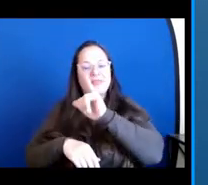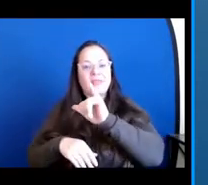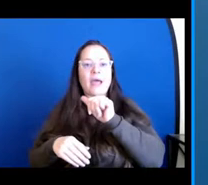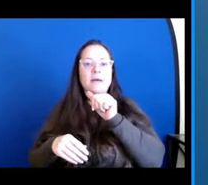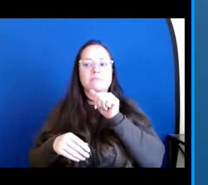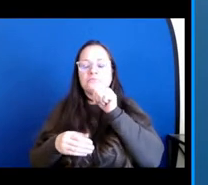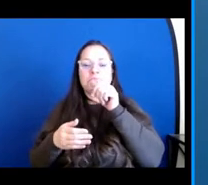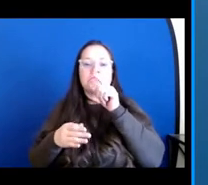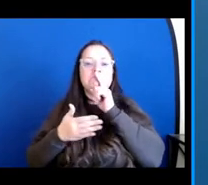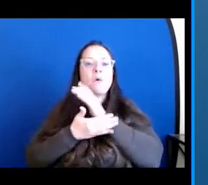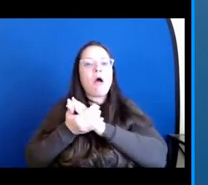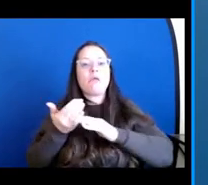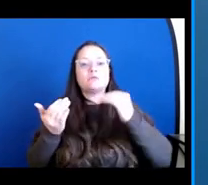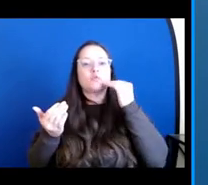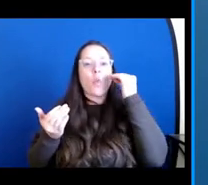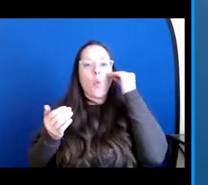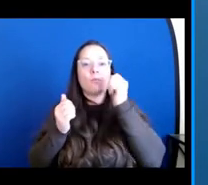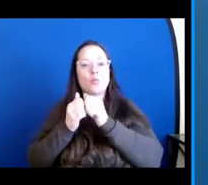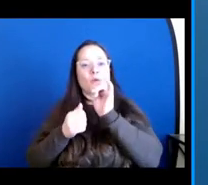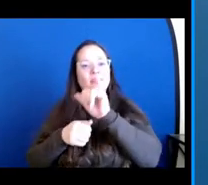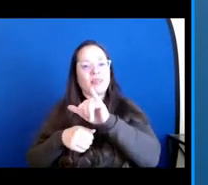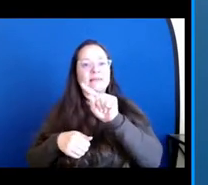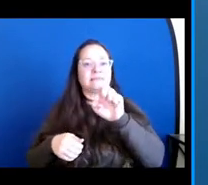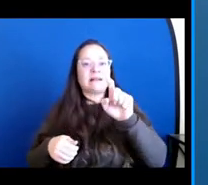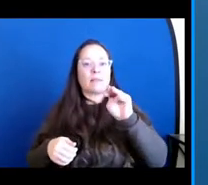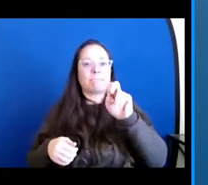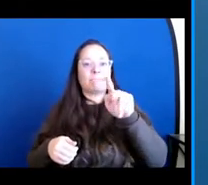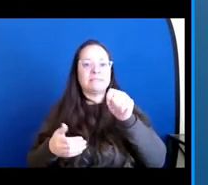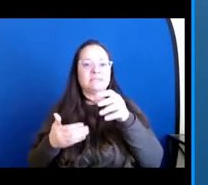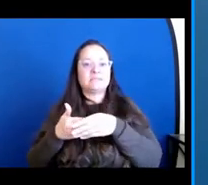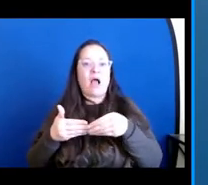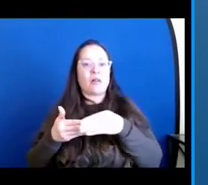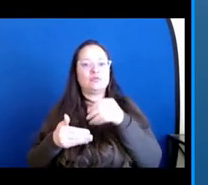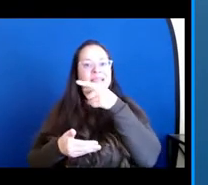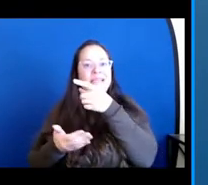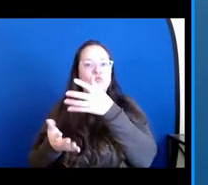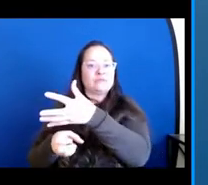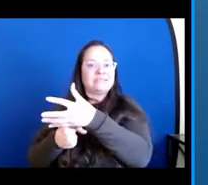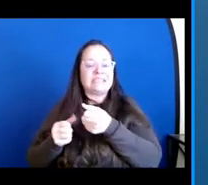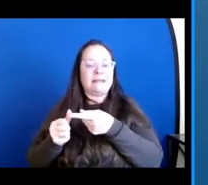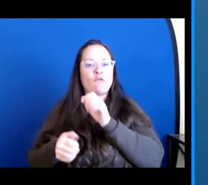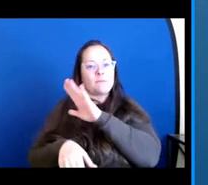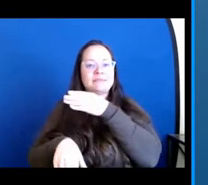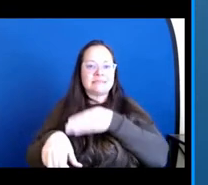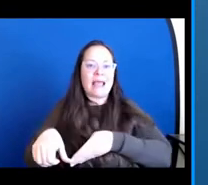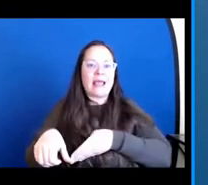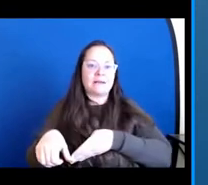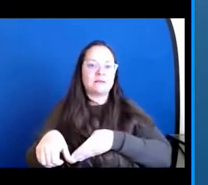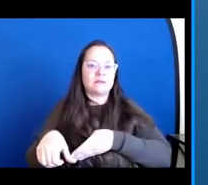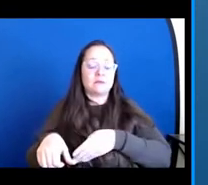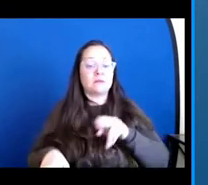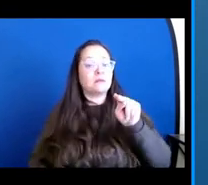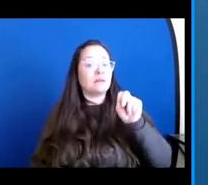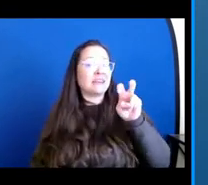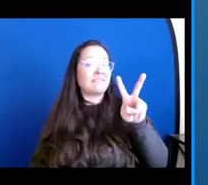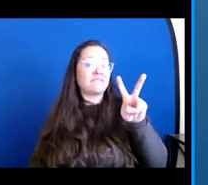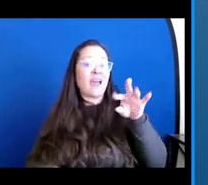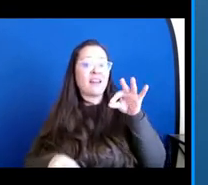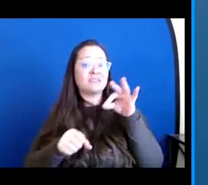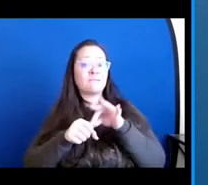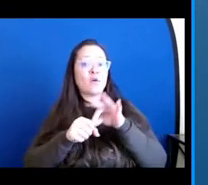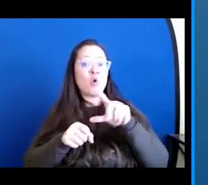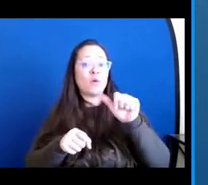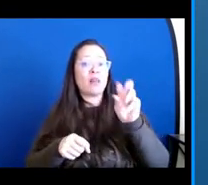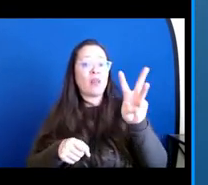with settlement dollars he received from the right hand the machine took from him Nevada's voting laws